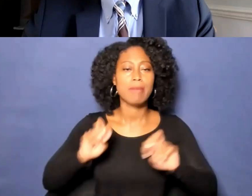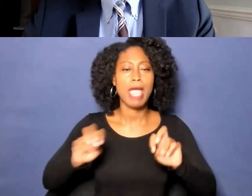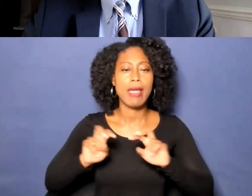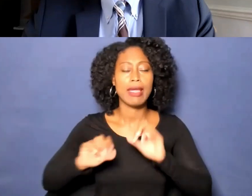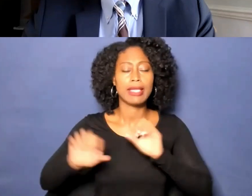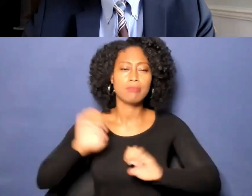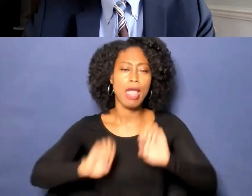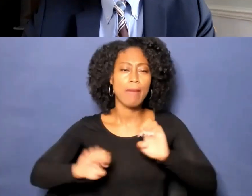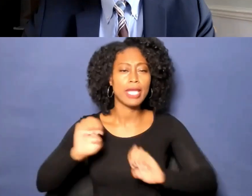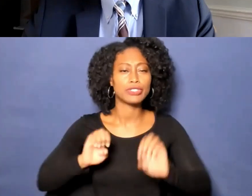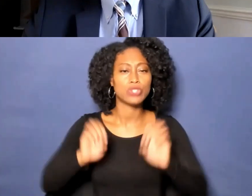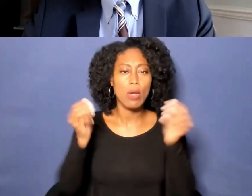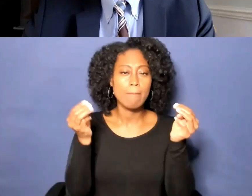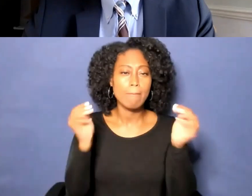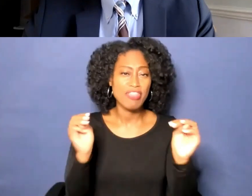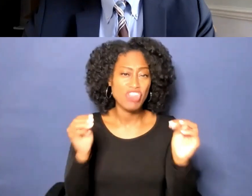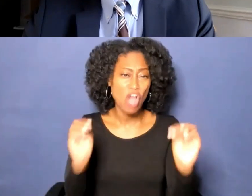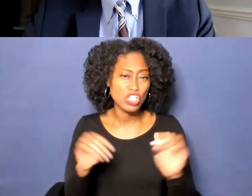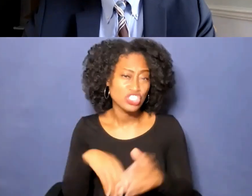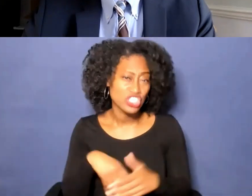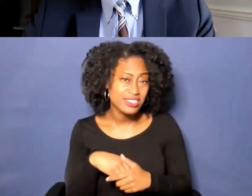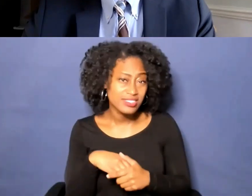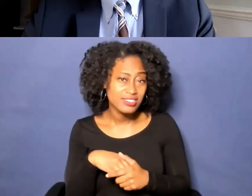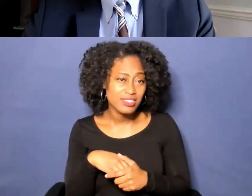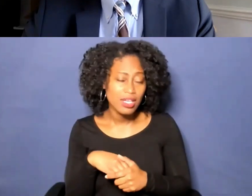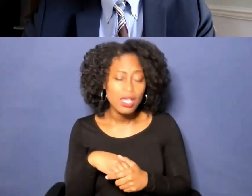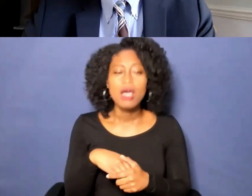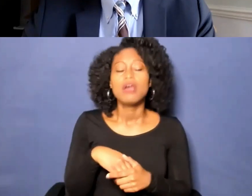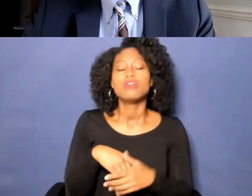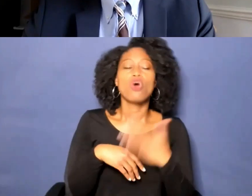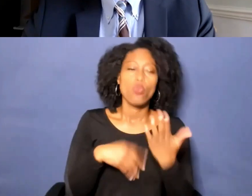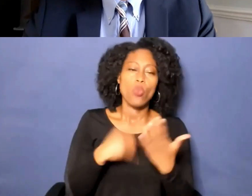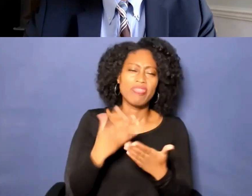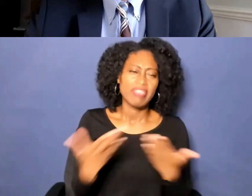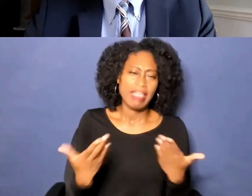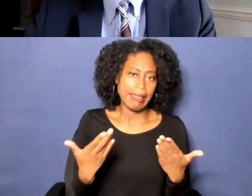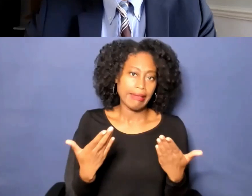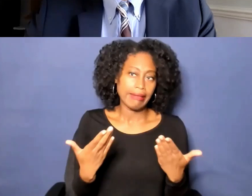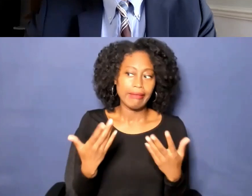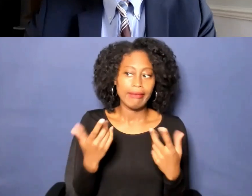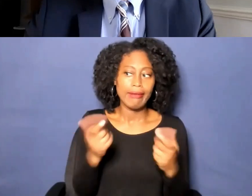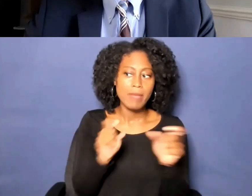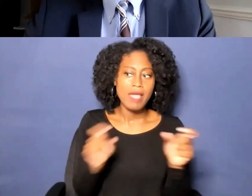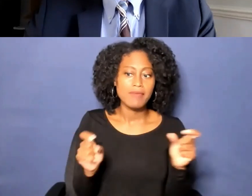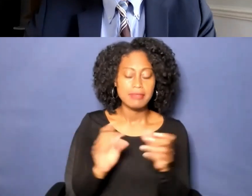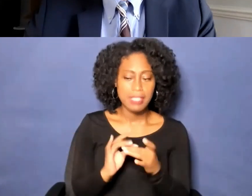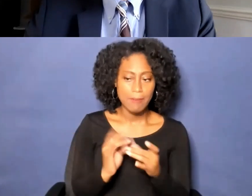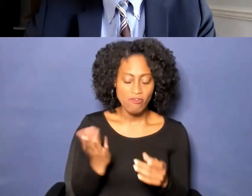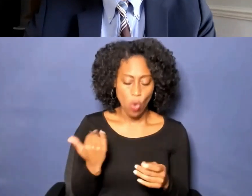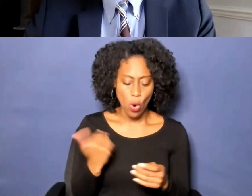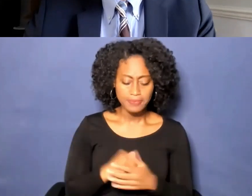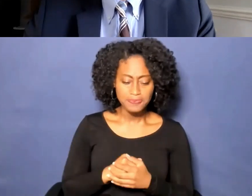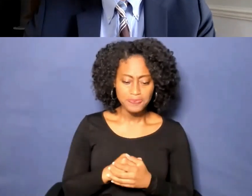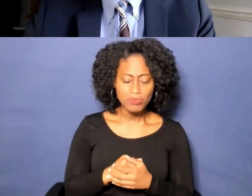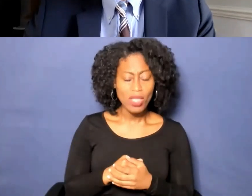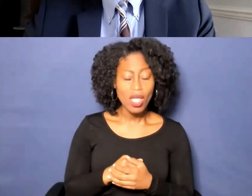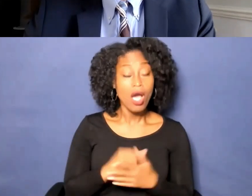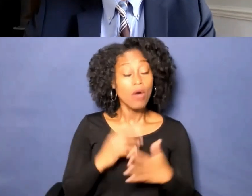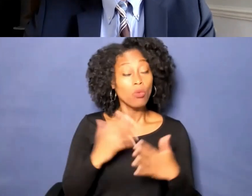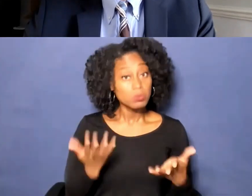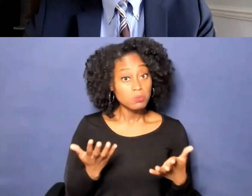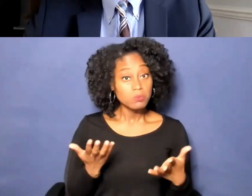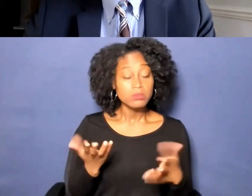methodologies. One of the things that people have talked about is that, well, if I